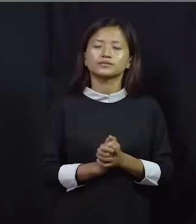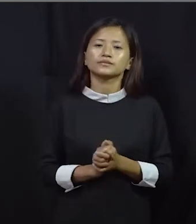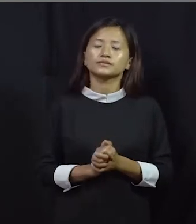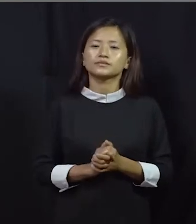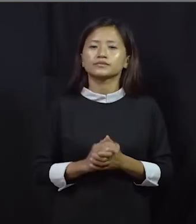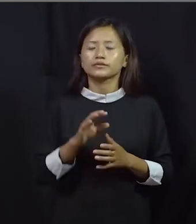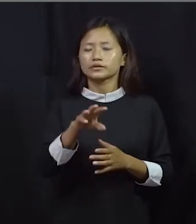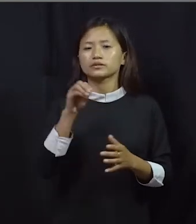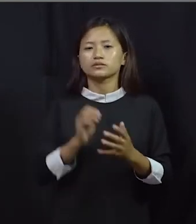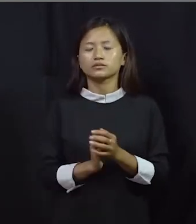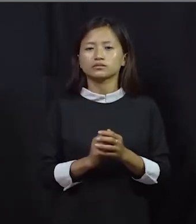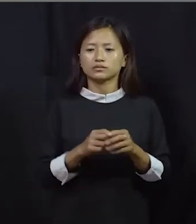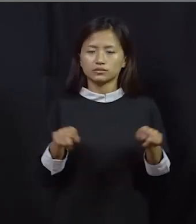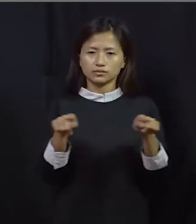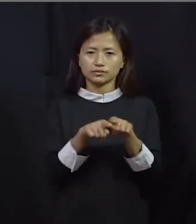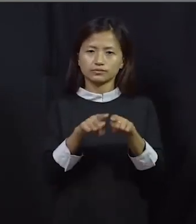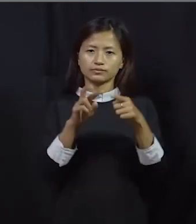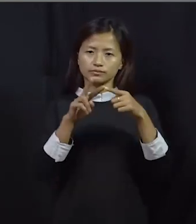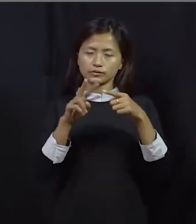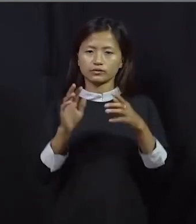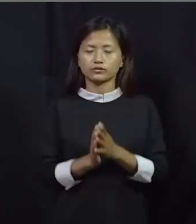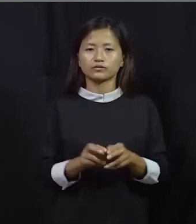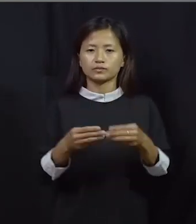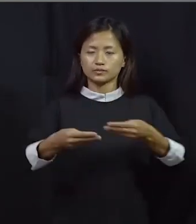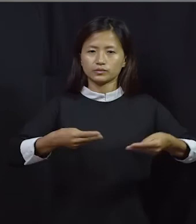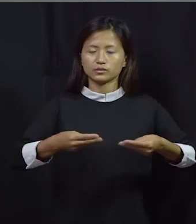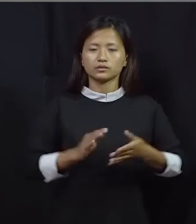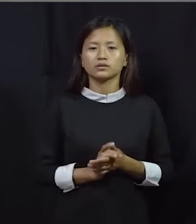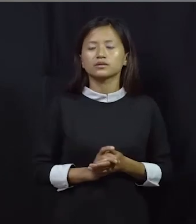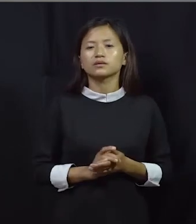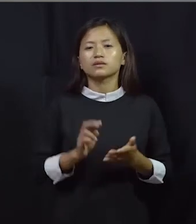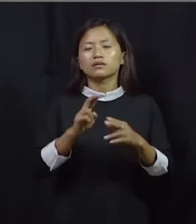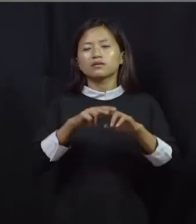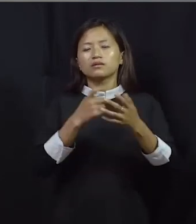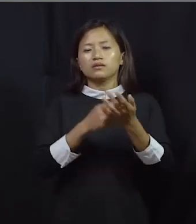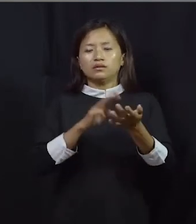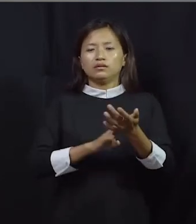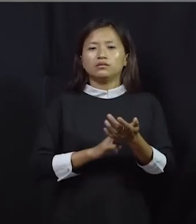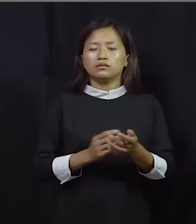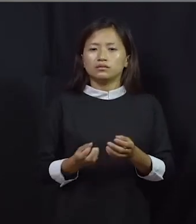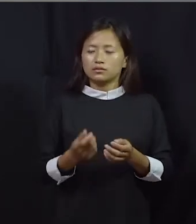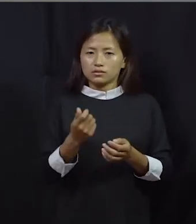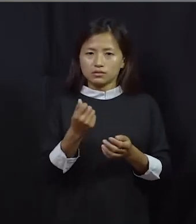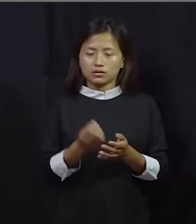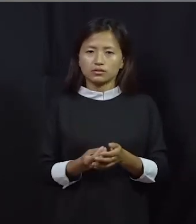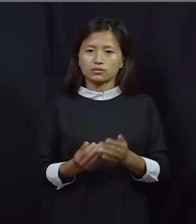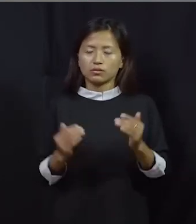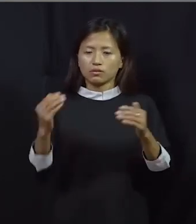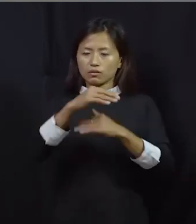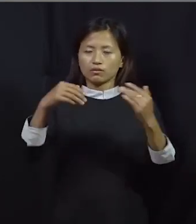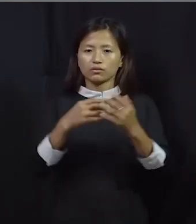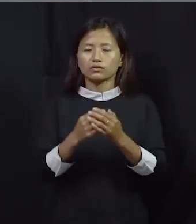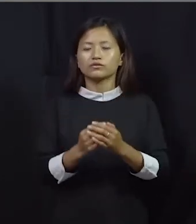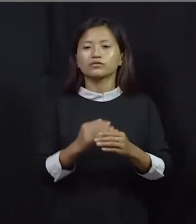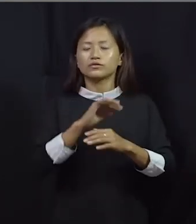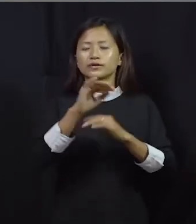with the same types of business, but if a particular firm is earning over and above the other